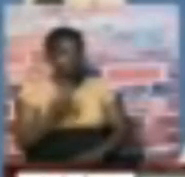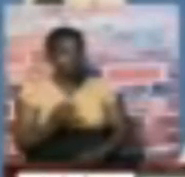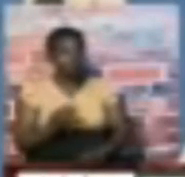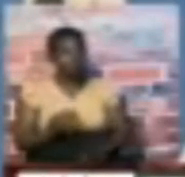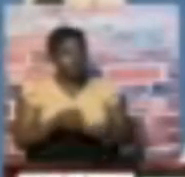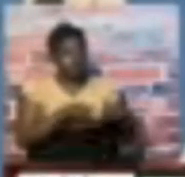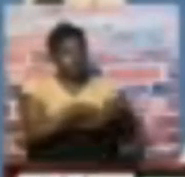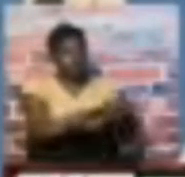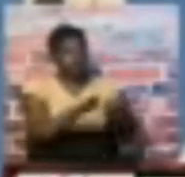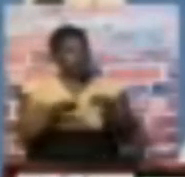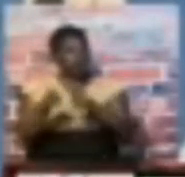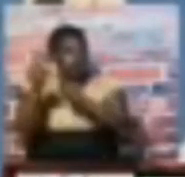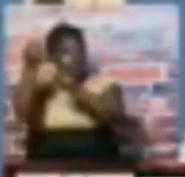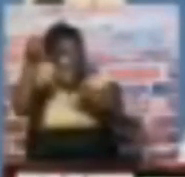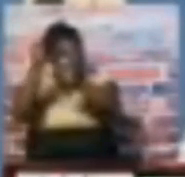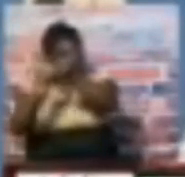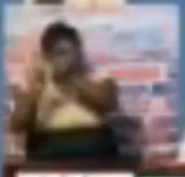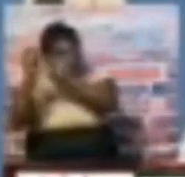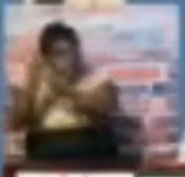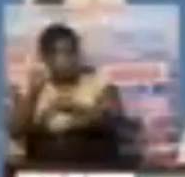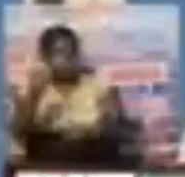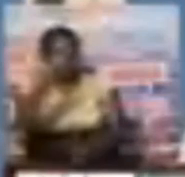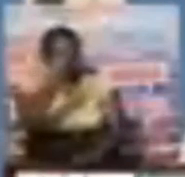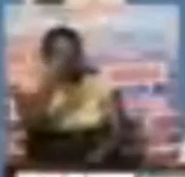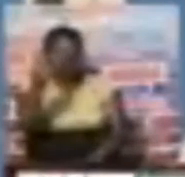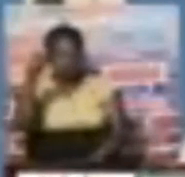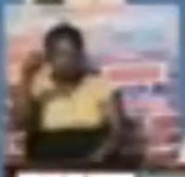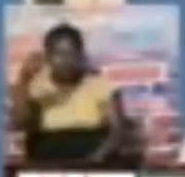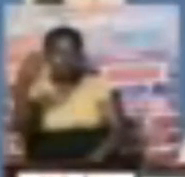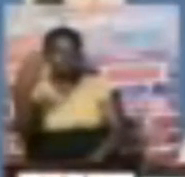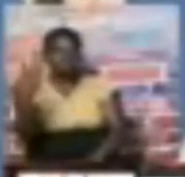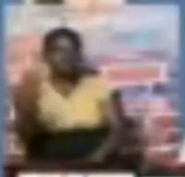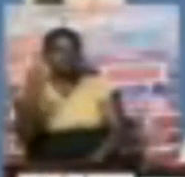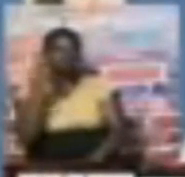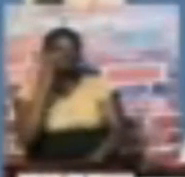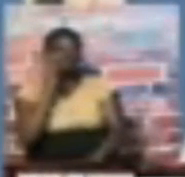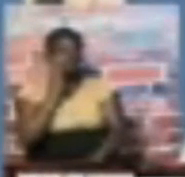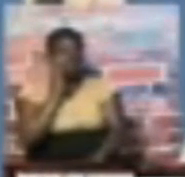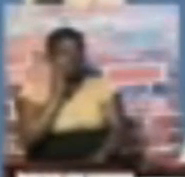Ntunga Modere Farmers Cooperative Union, 22.5 million shillings.